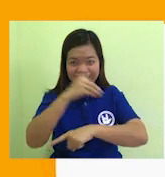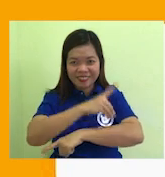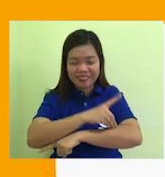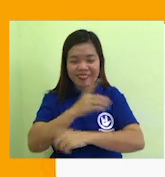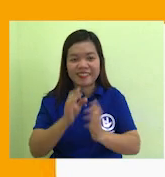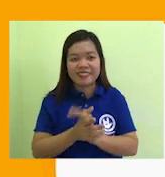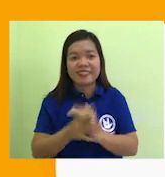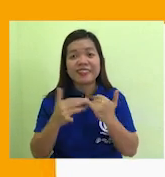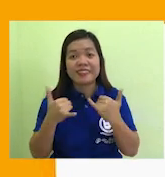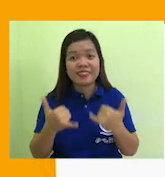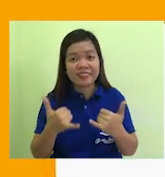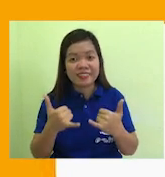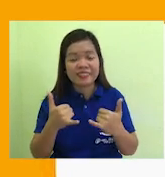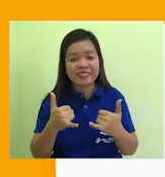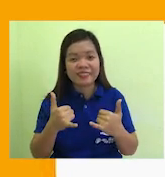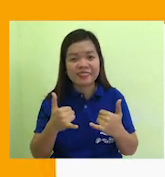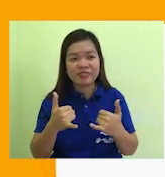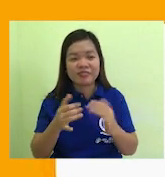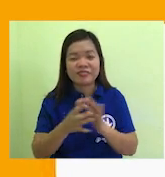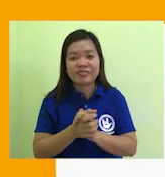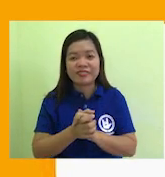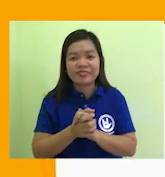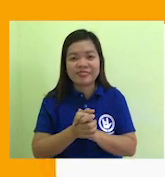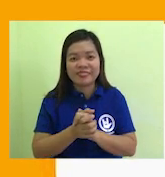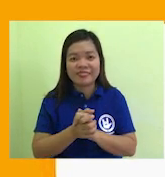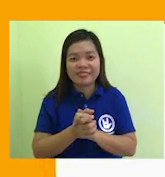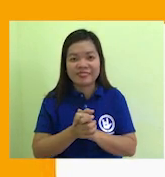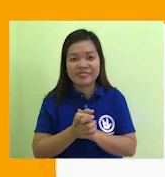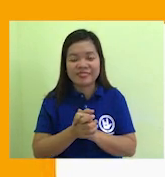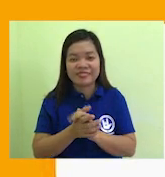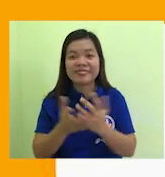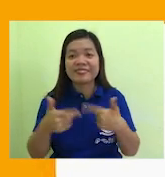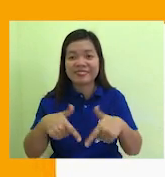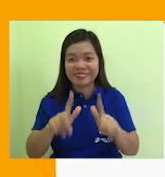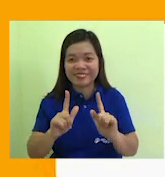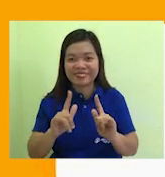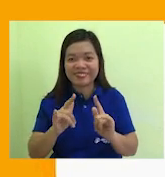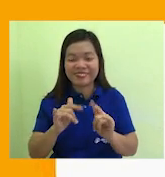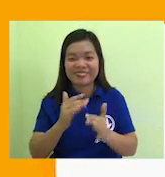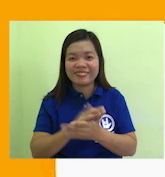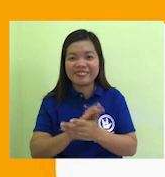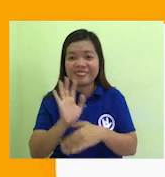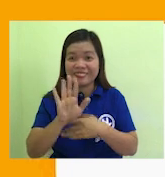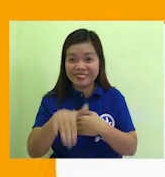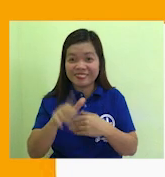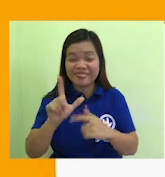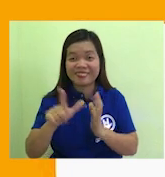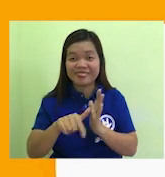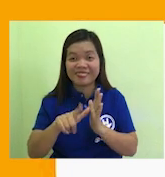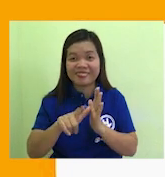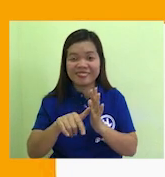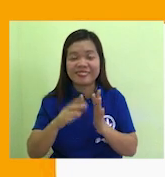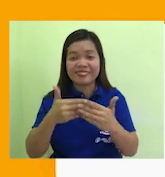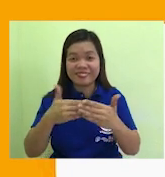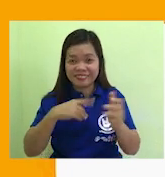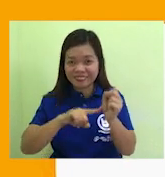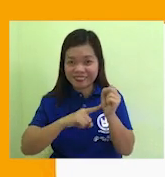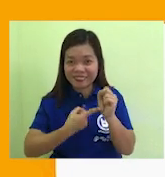Meanwhile, let us have a short break before we begin our fun-filled experience in mathematics.